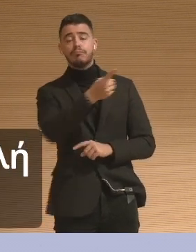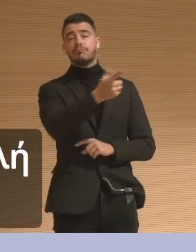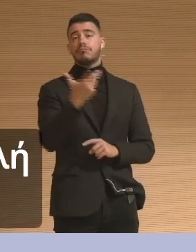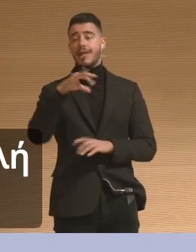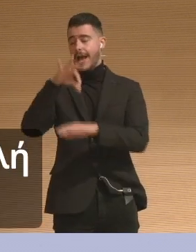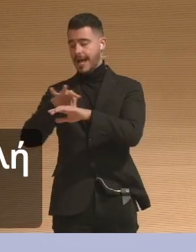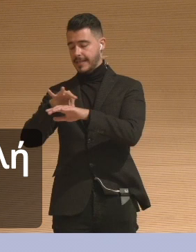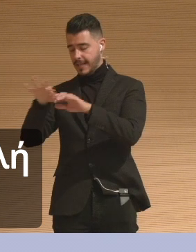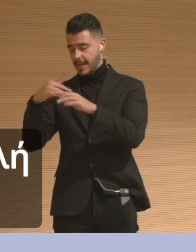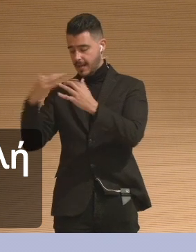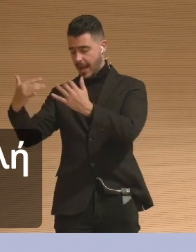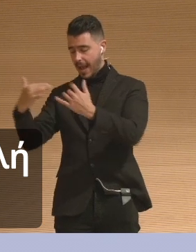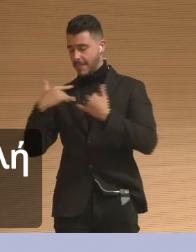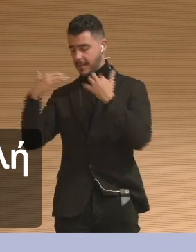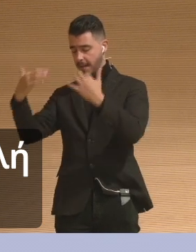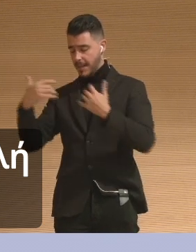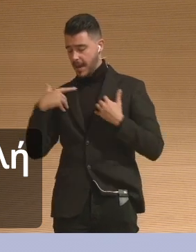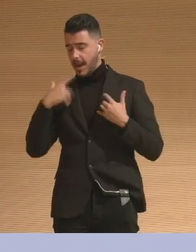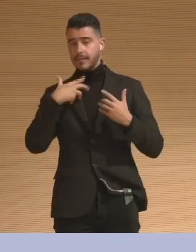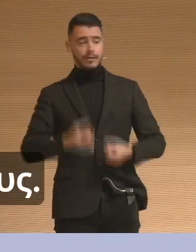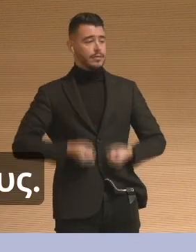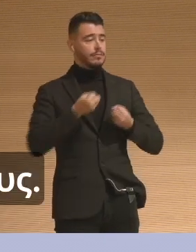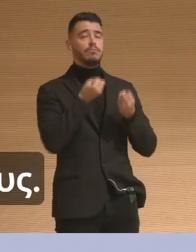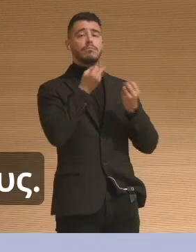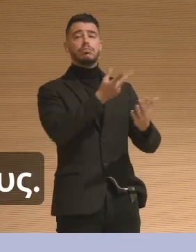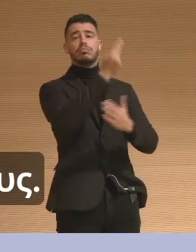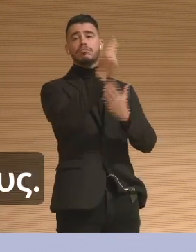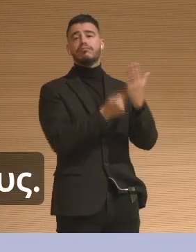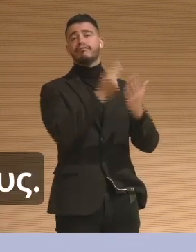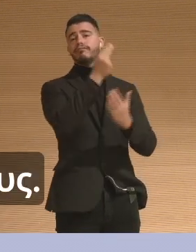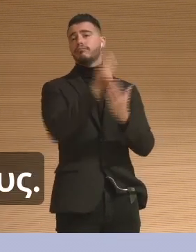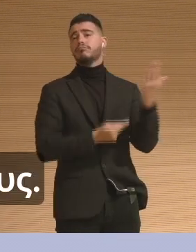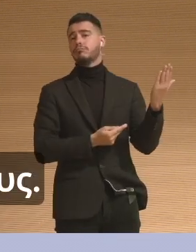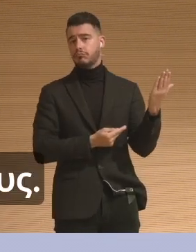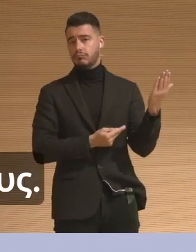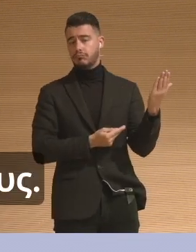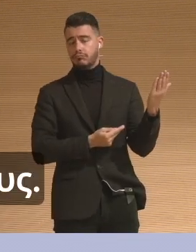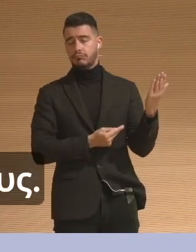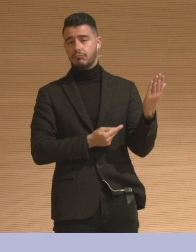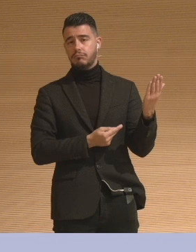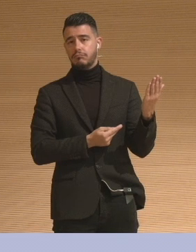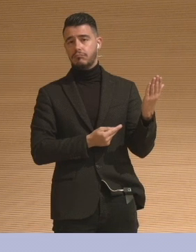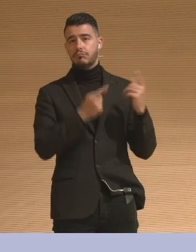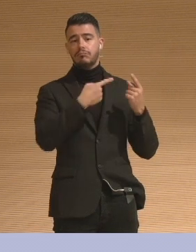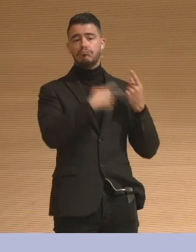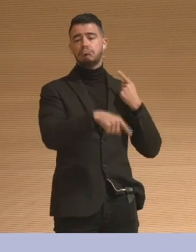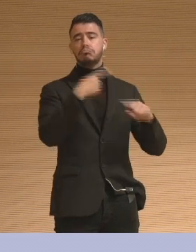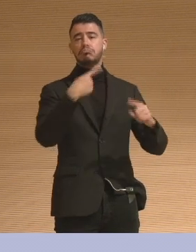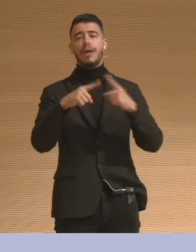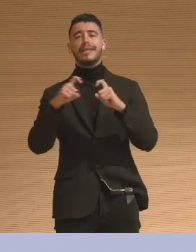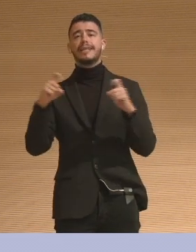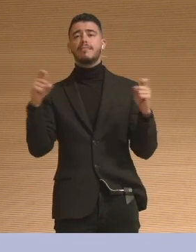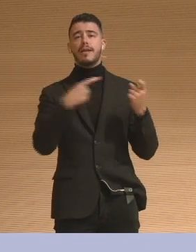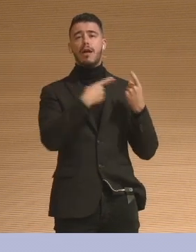fully covered to protect them against the virus, this made it very hard for patients to see their faces, and the design